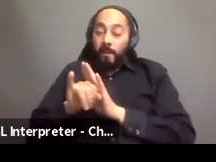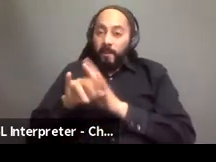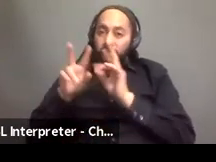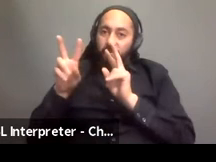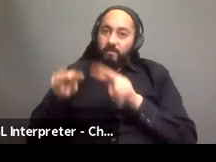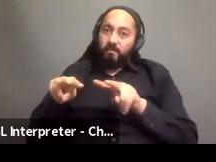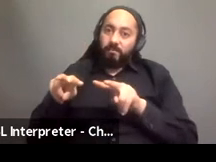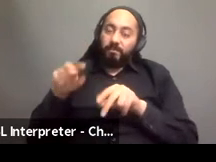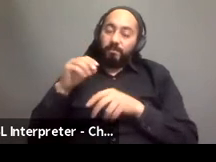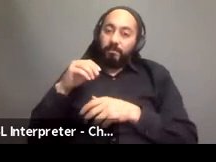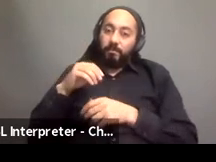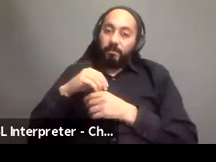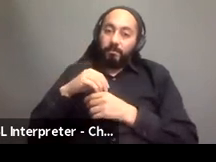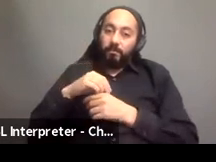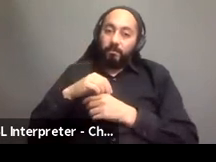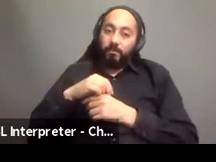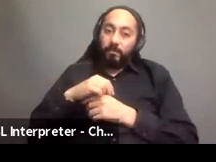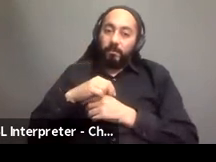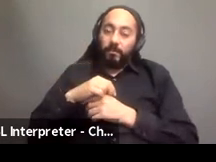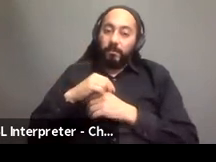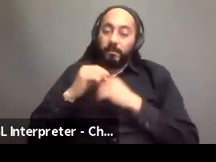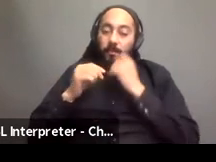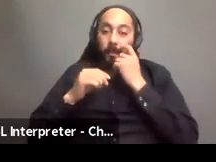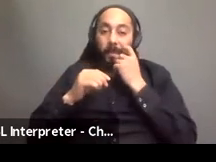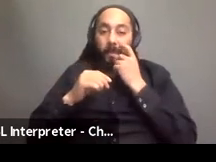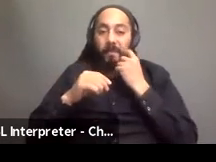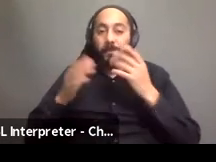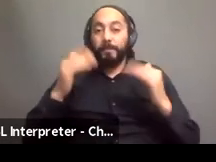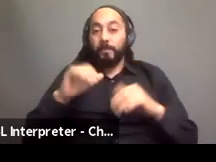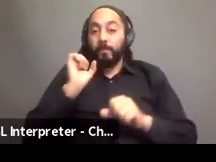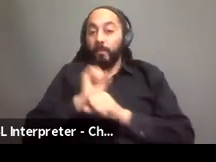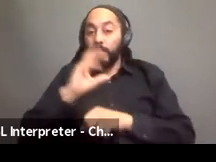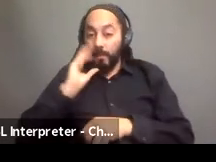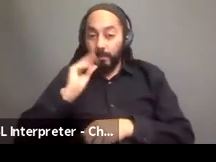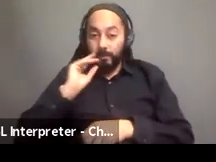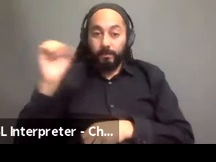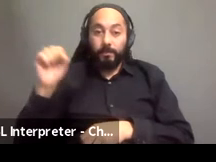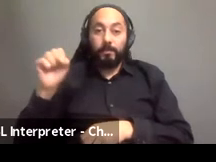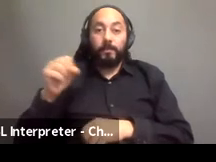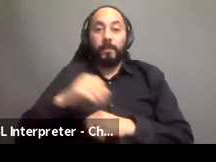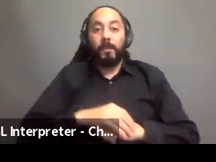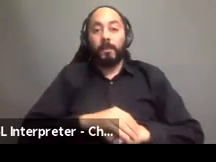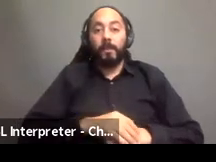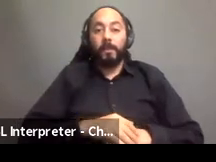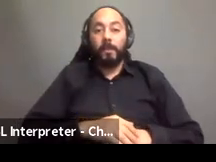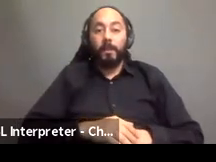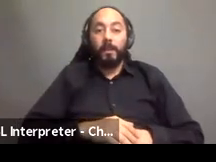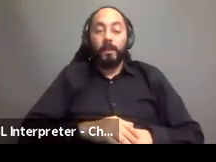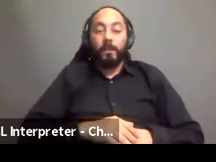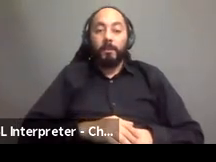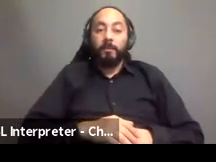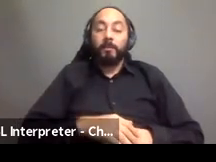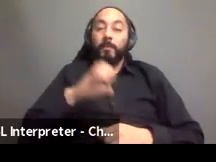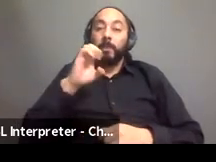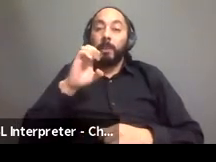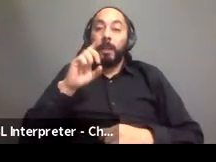that regards. Work experience, yep. Other answers here, Eddie is at